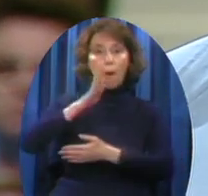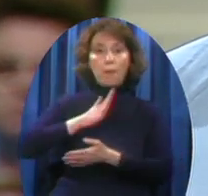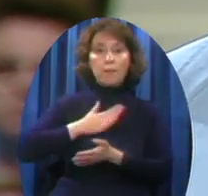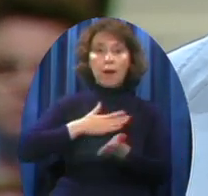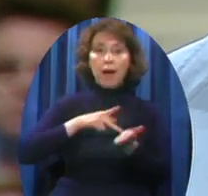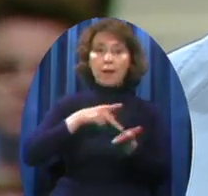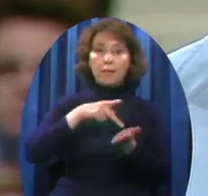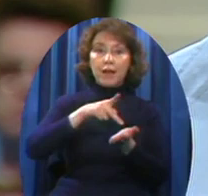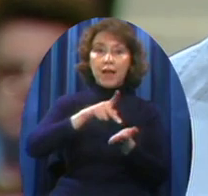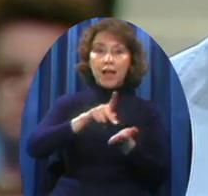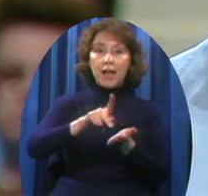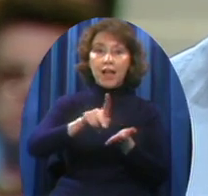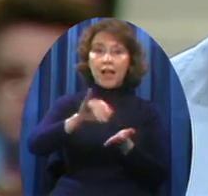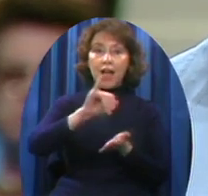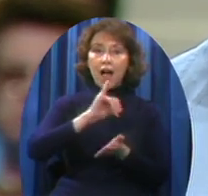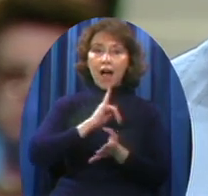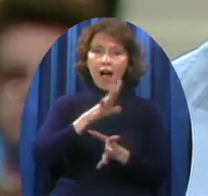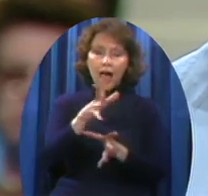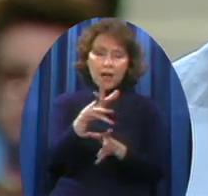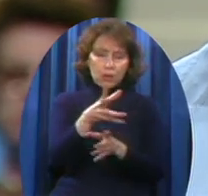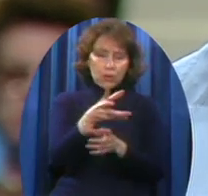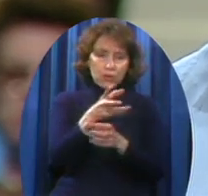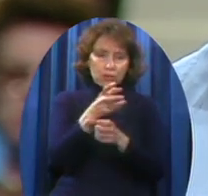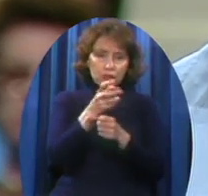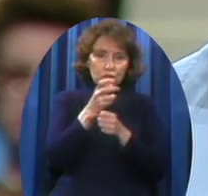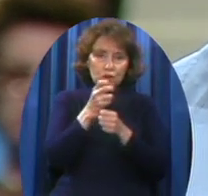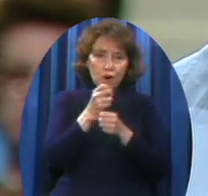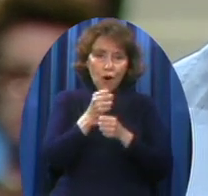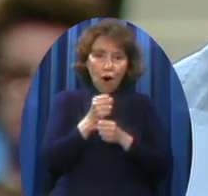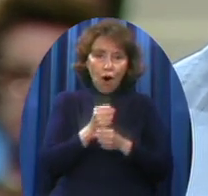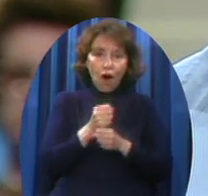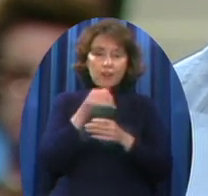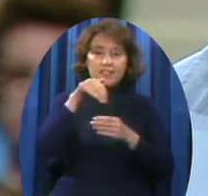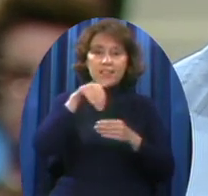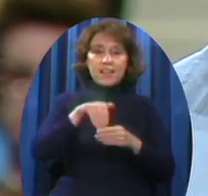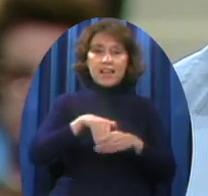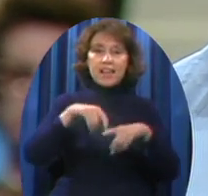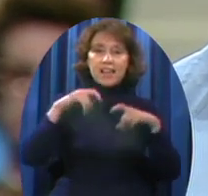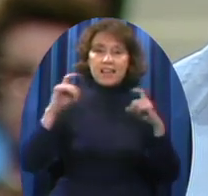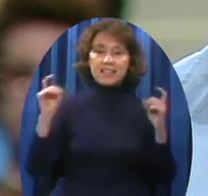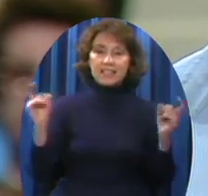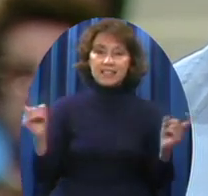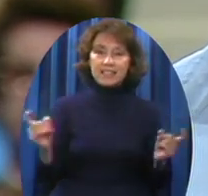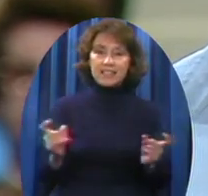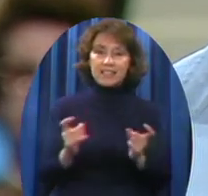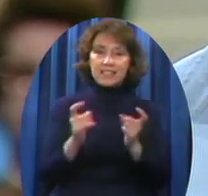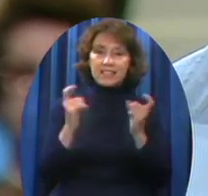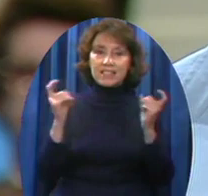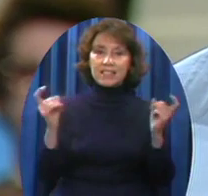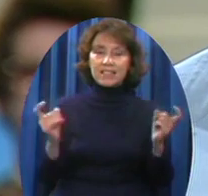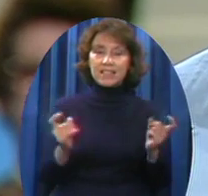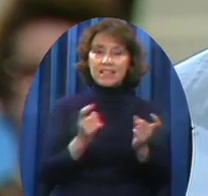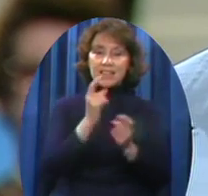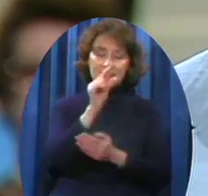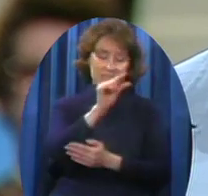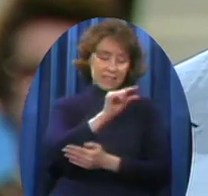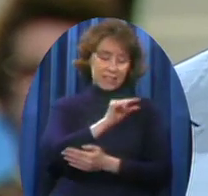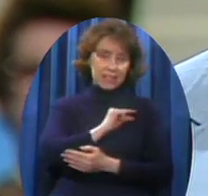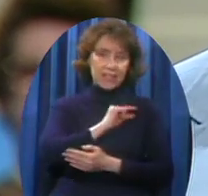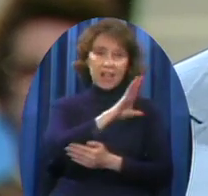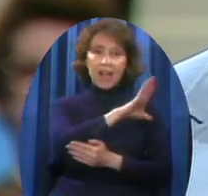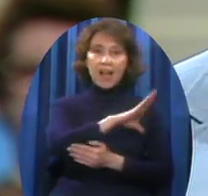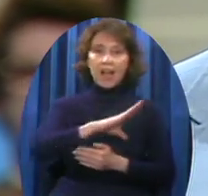wages. I was caught in the clutches of guilt